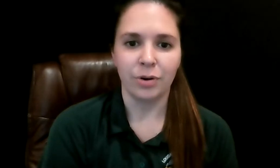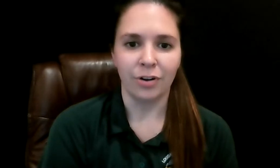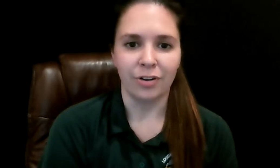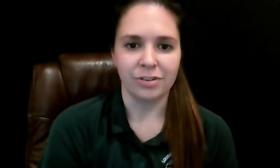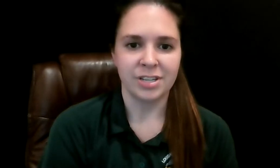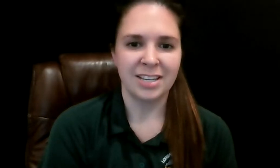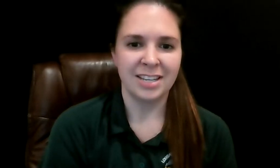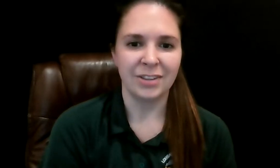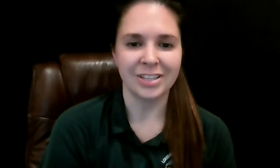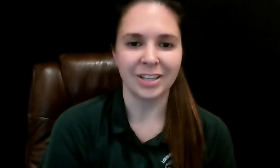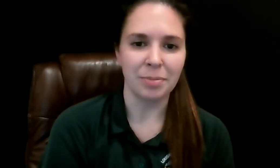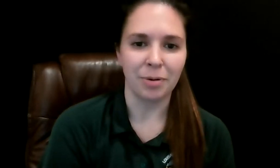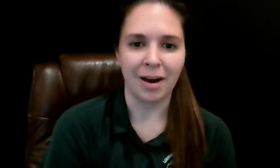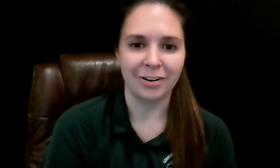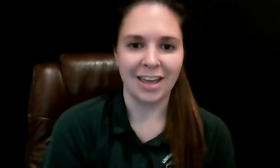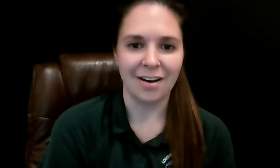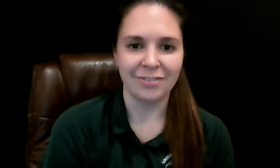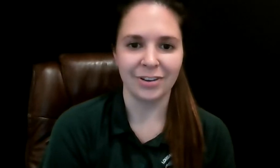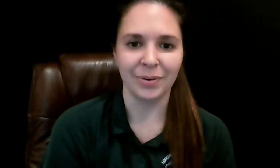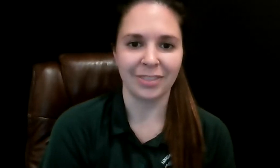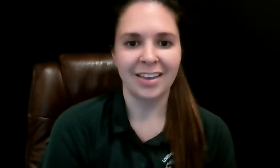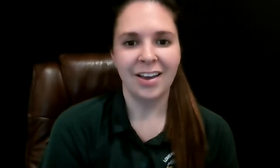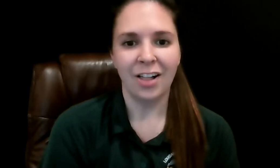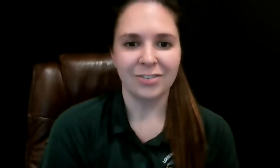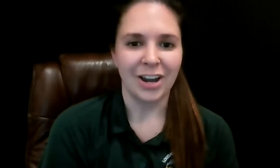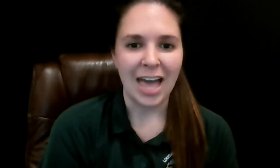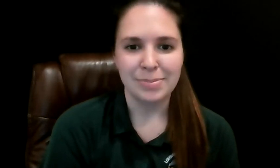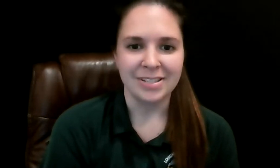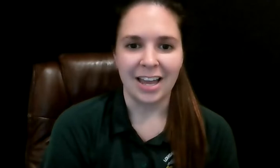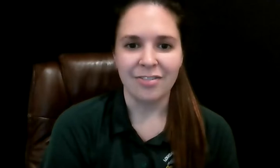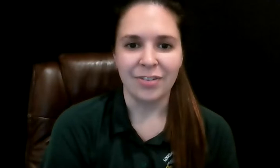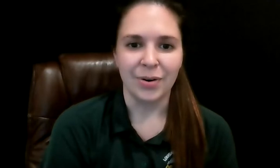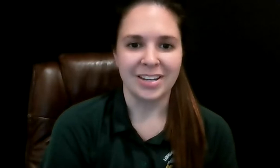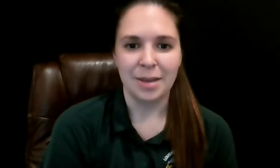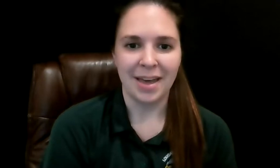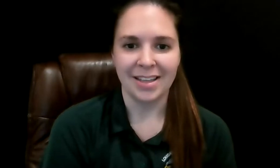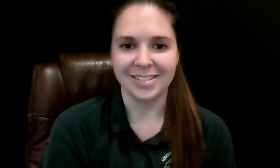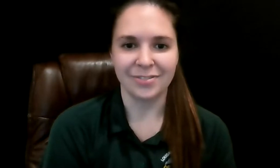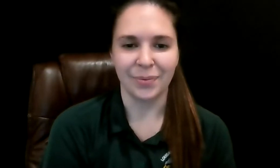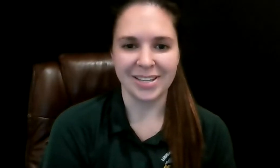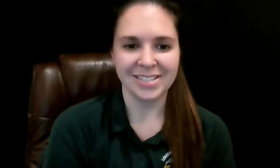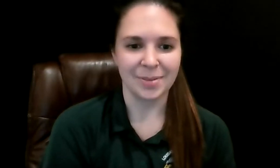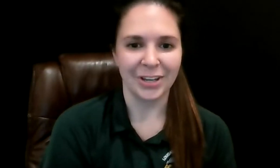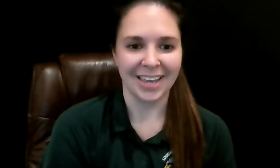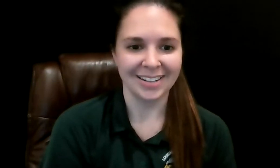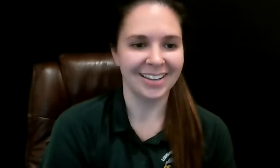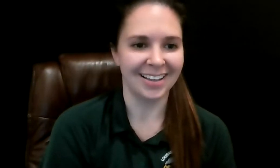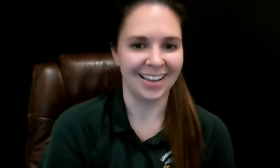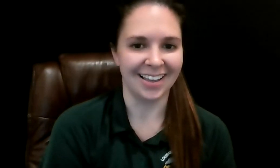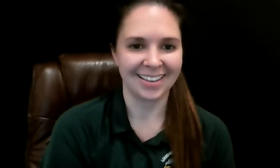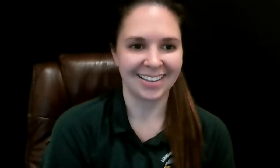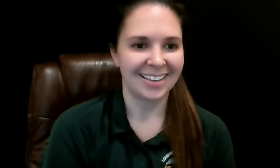the video calls. It looks a little bit more modern now, I feel, with all of our apps and iPhones and iPads and different ways to